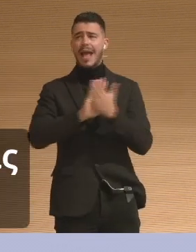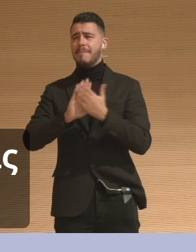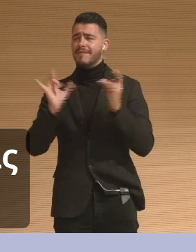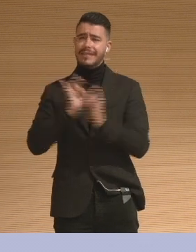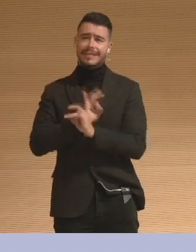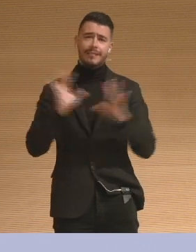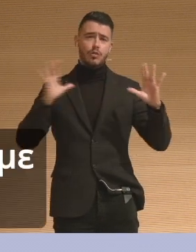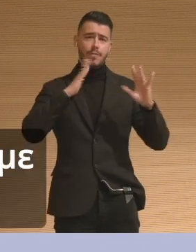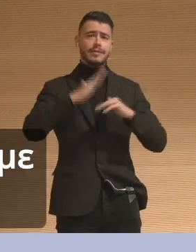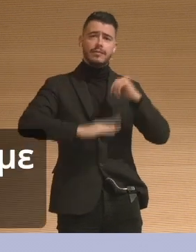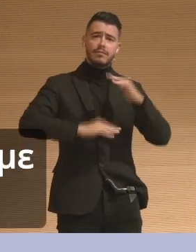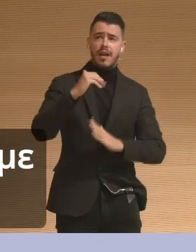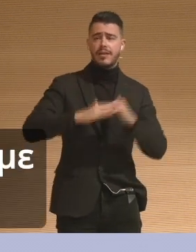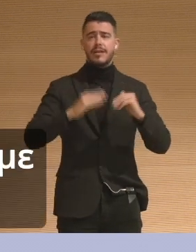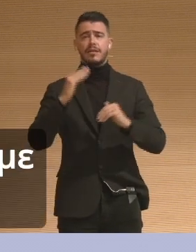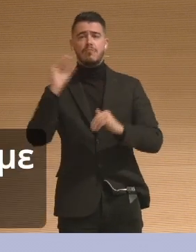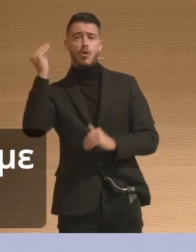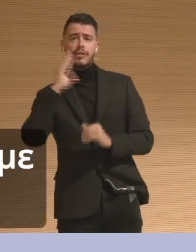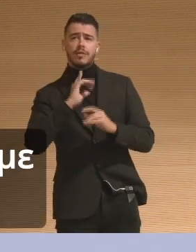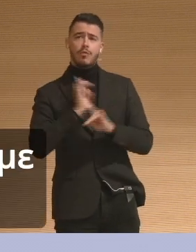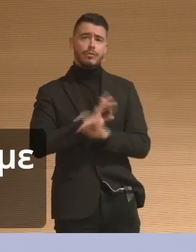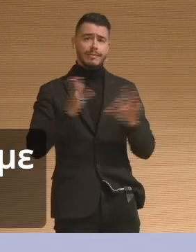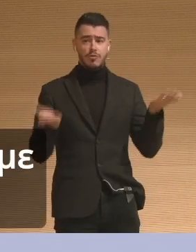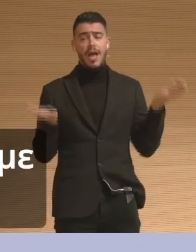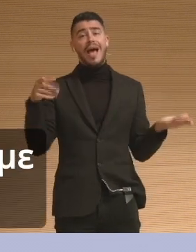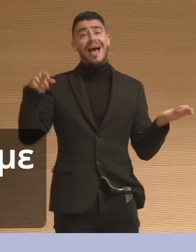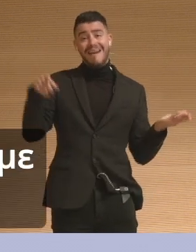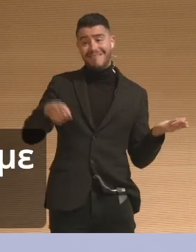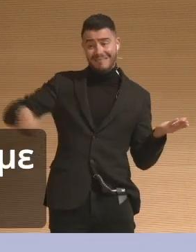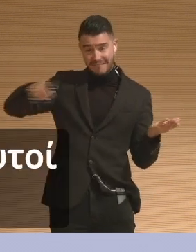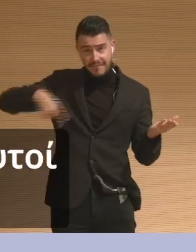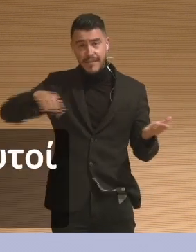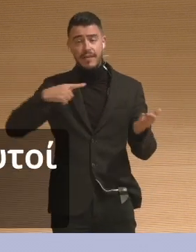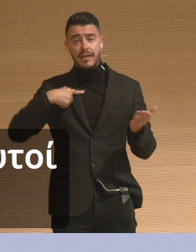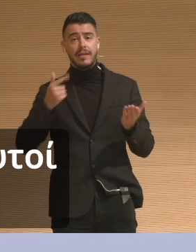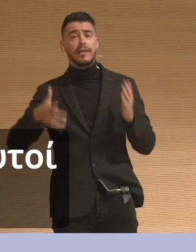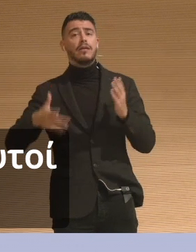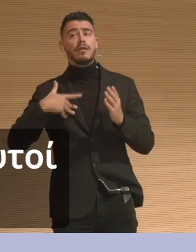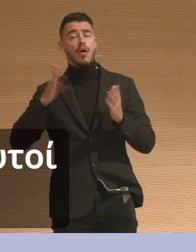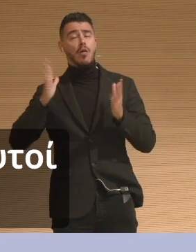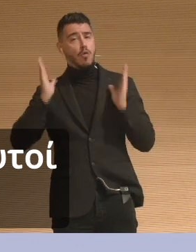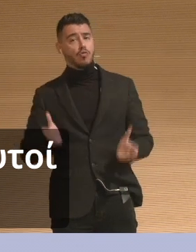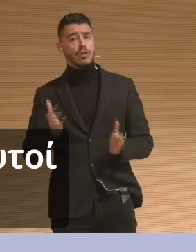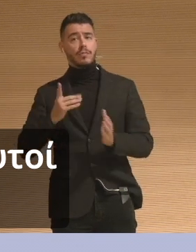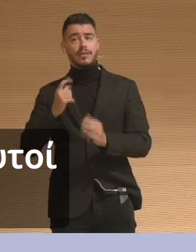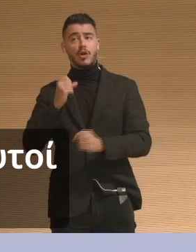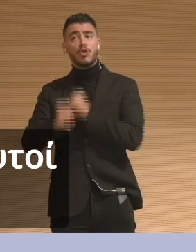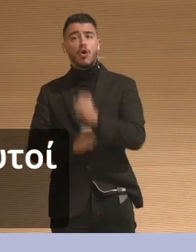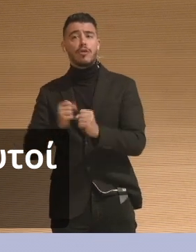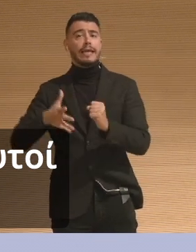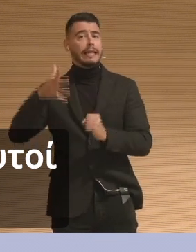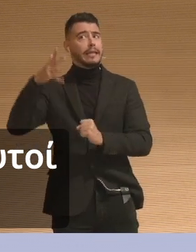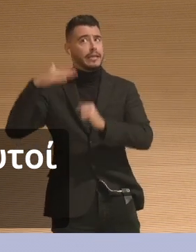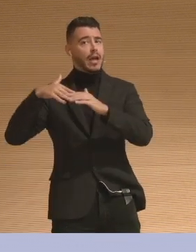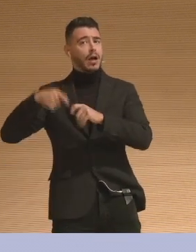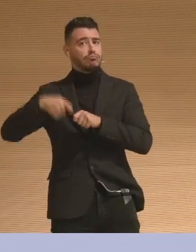and the culture. But even then, the association between cultural engagement and mortality remains when these factors